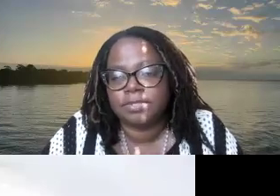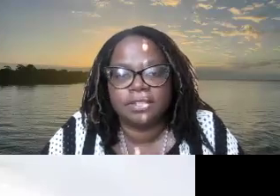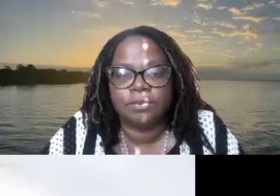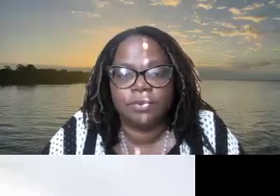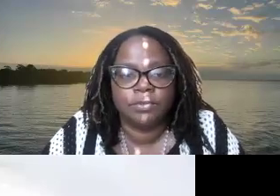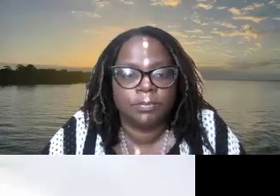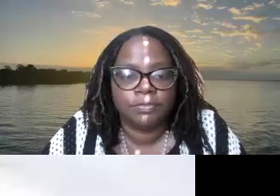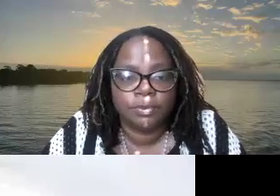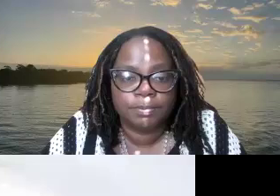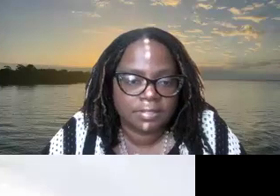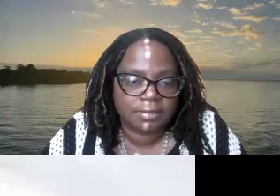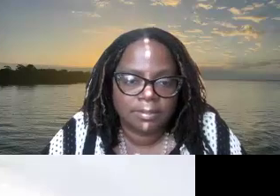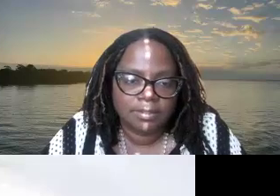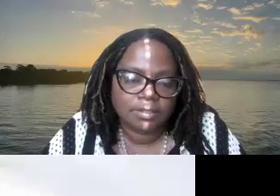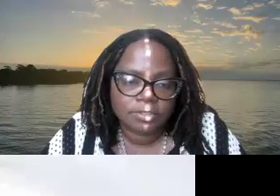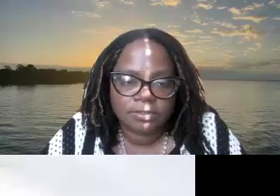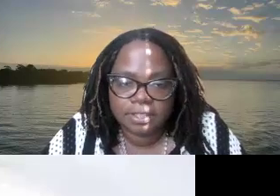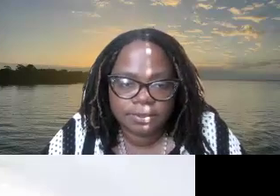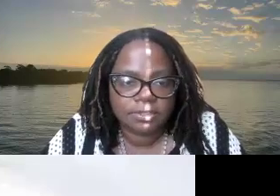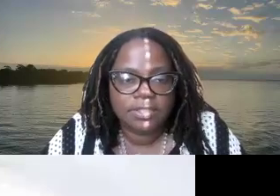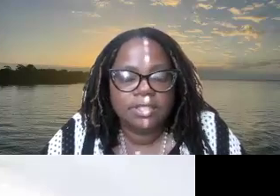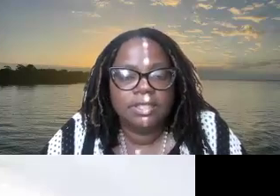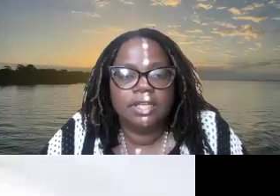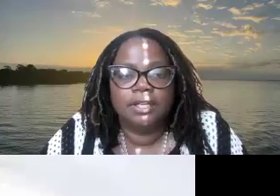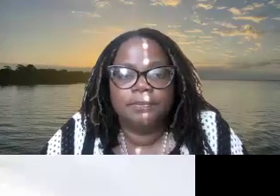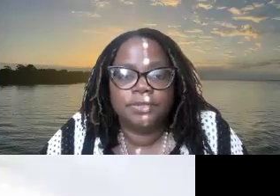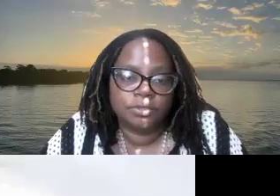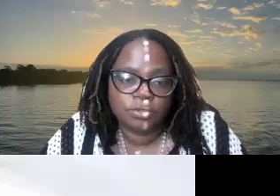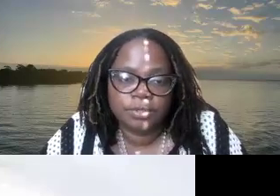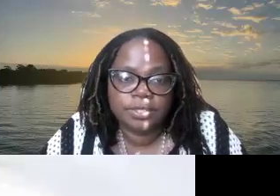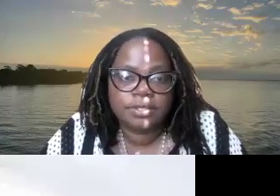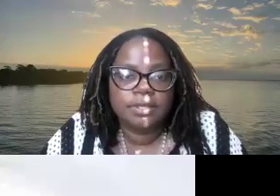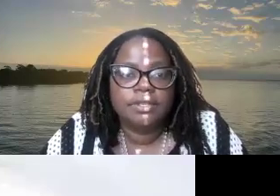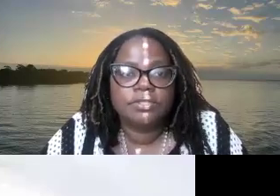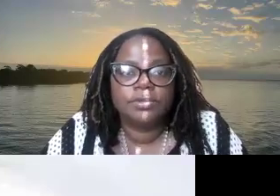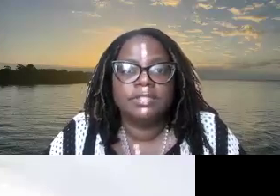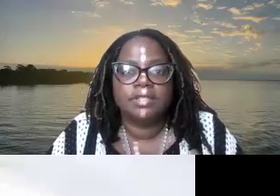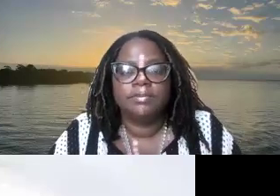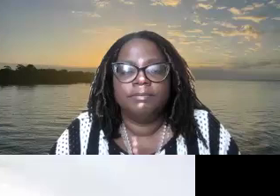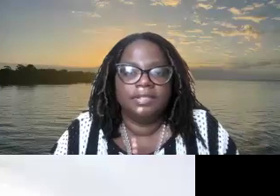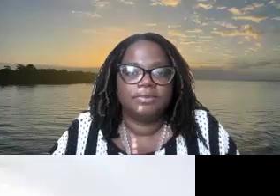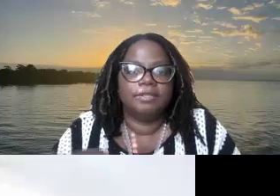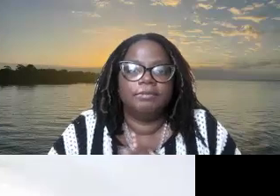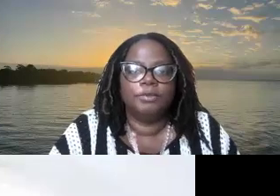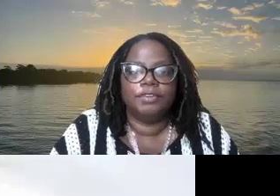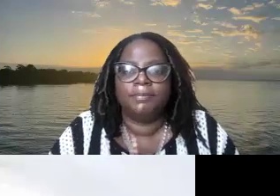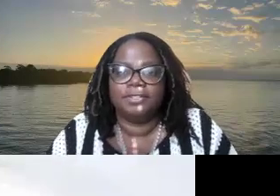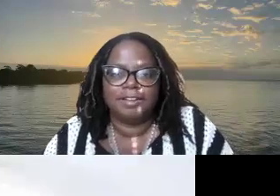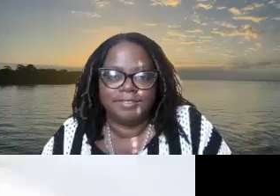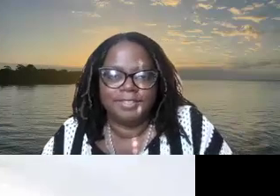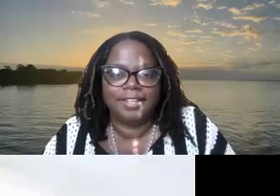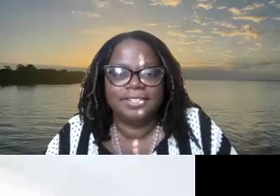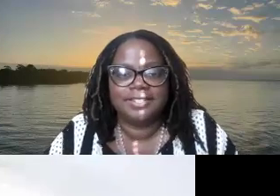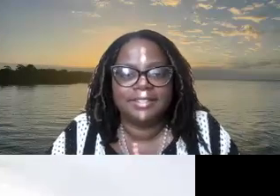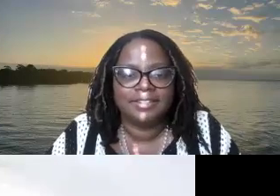an individual set that we've worked with before, based on culture, language, their stories. So a continuum means we can move up